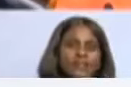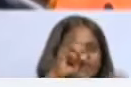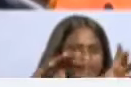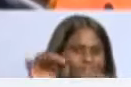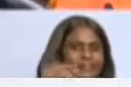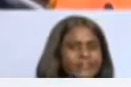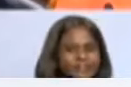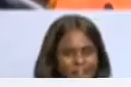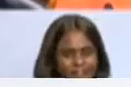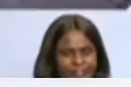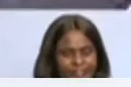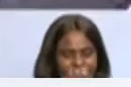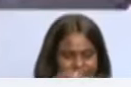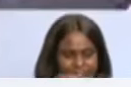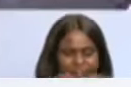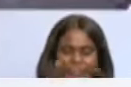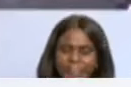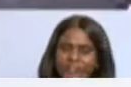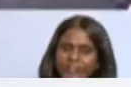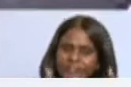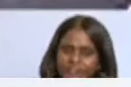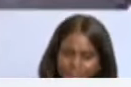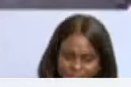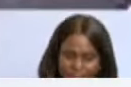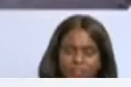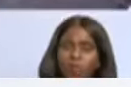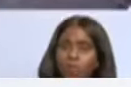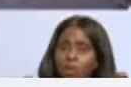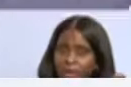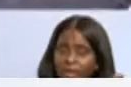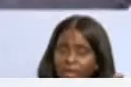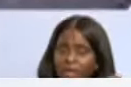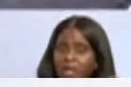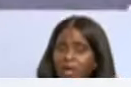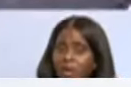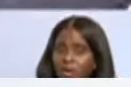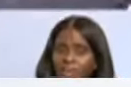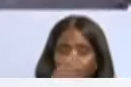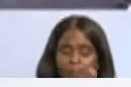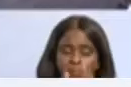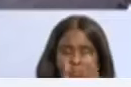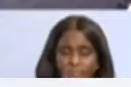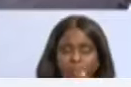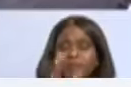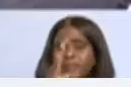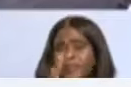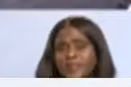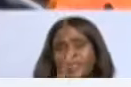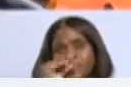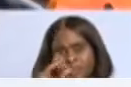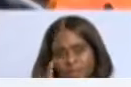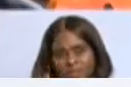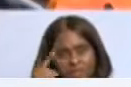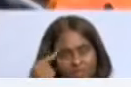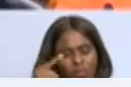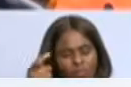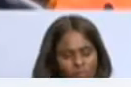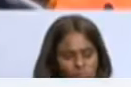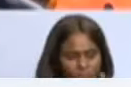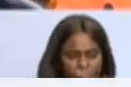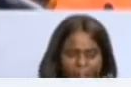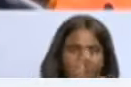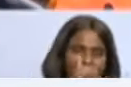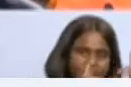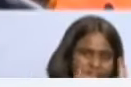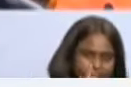generation. To this end, we commissioned the construction, Madam Speaker, from a discussion